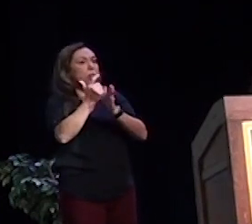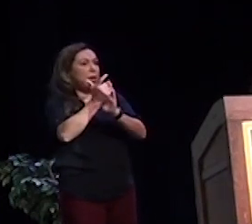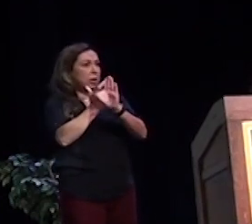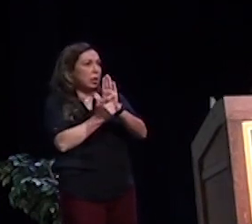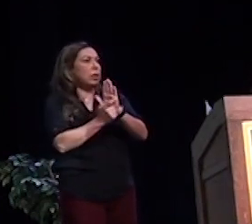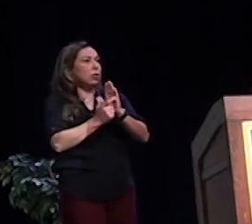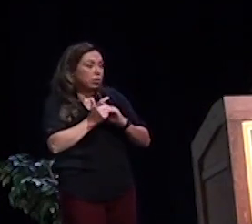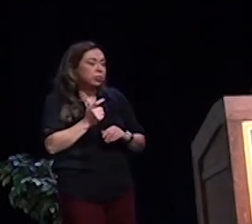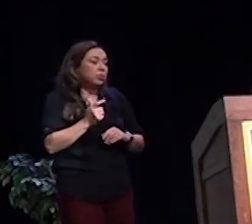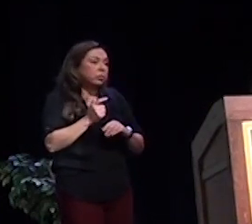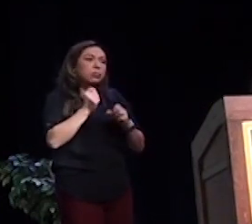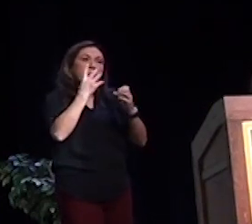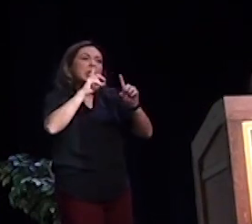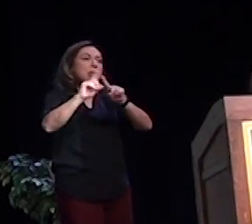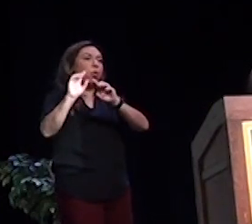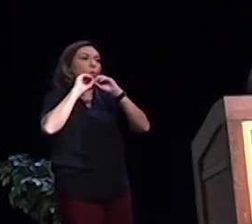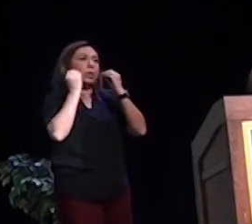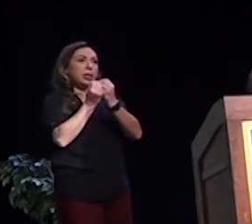amazing organizations.